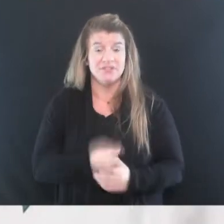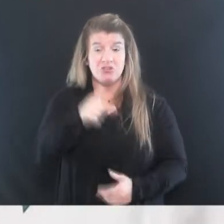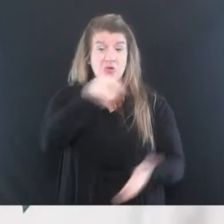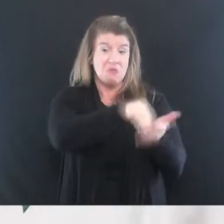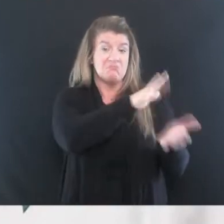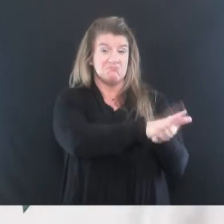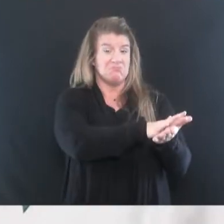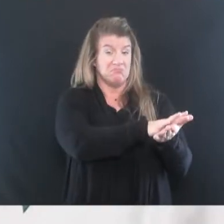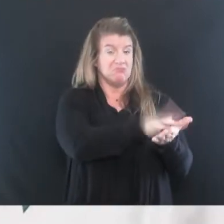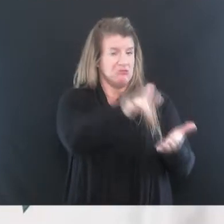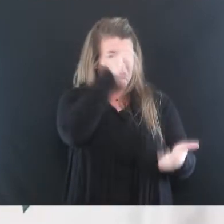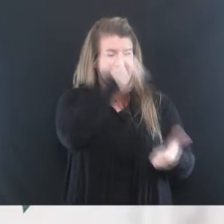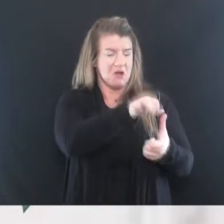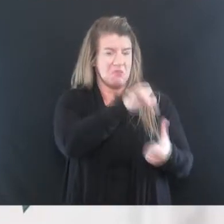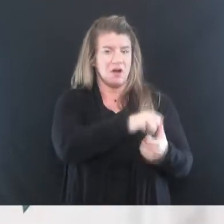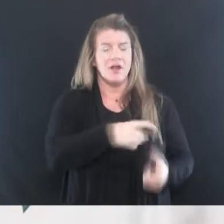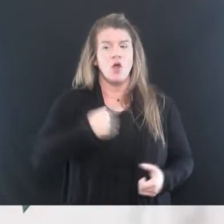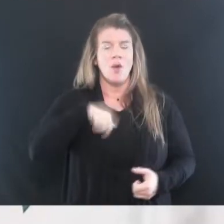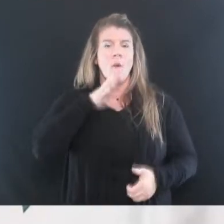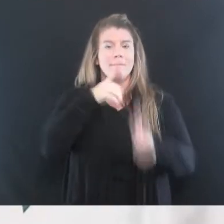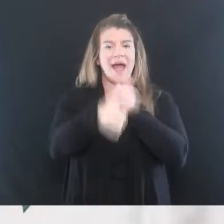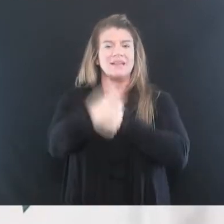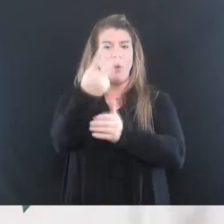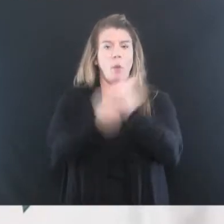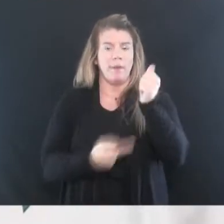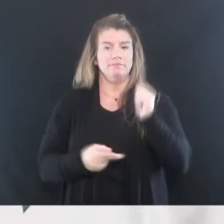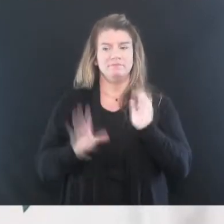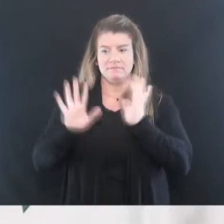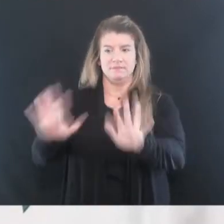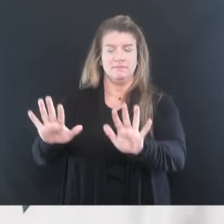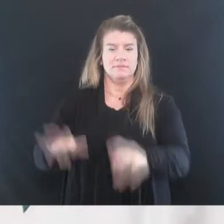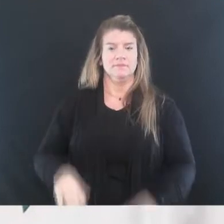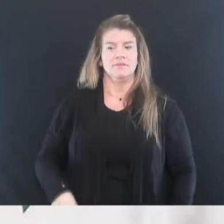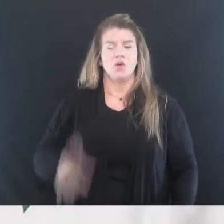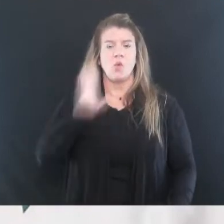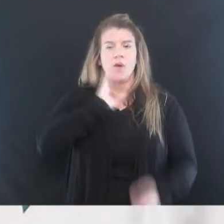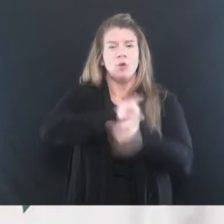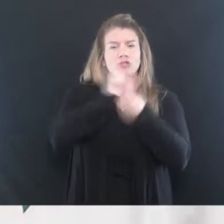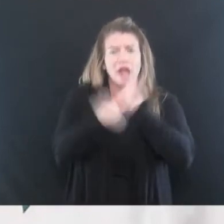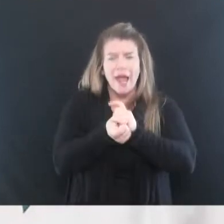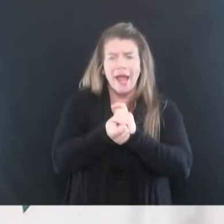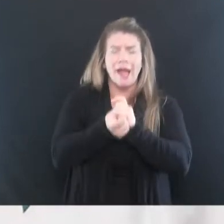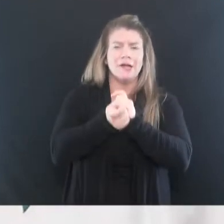down. We'll pass both. We'll water it down